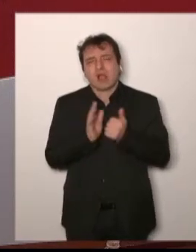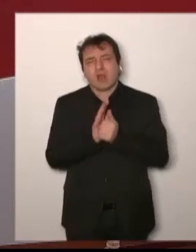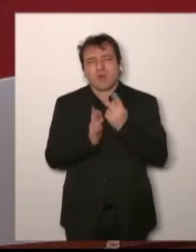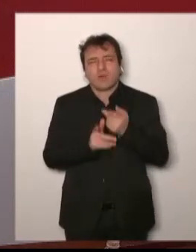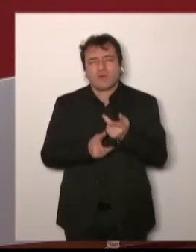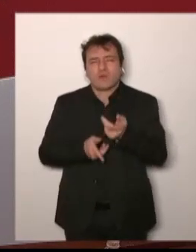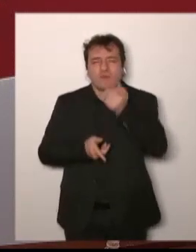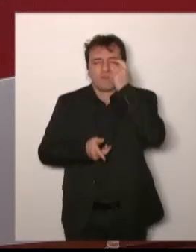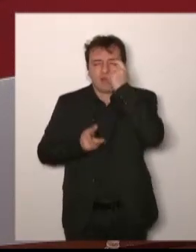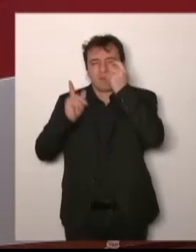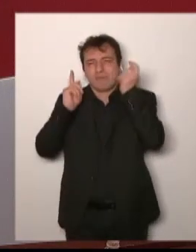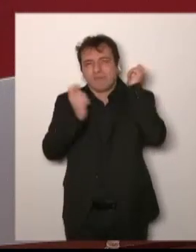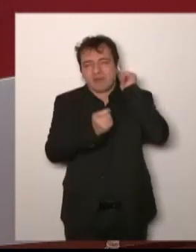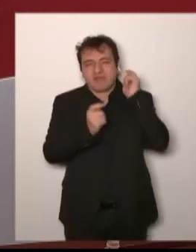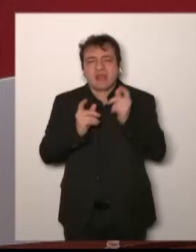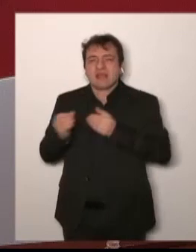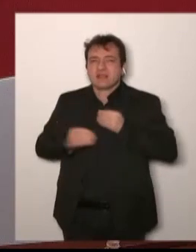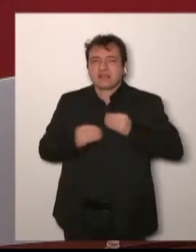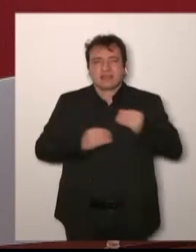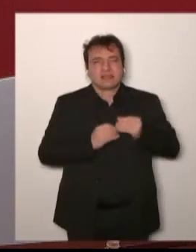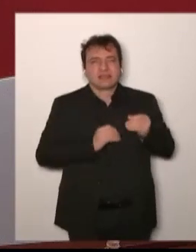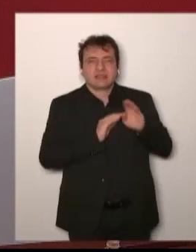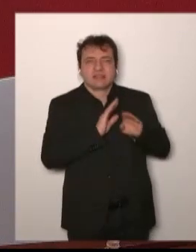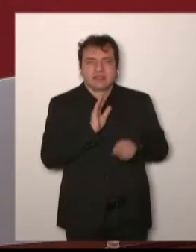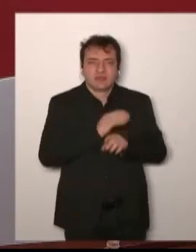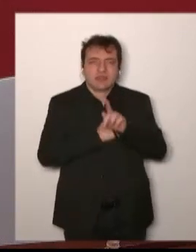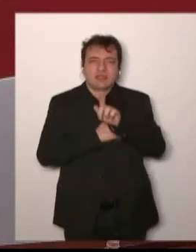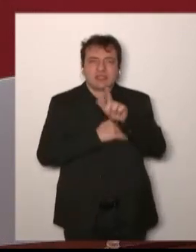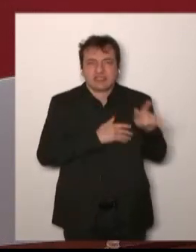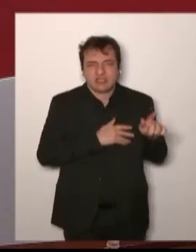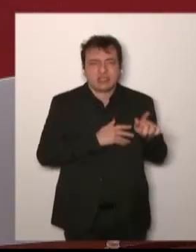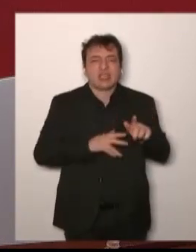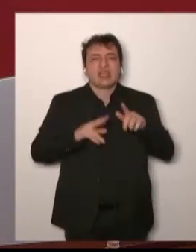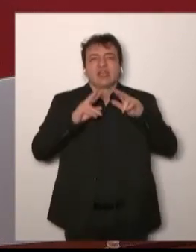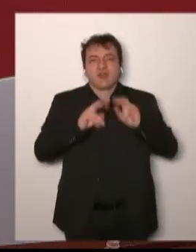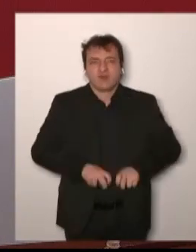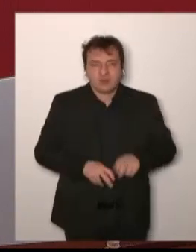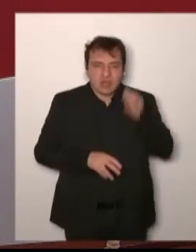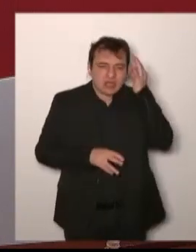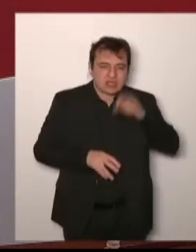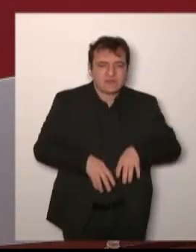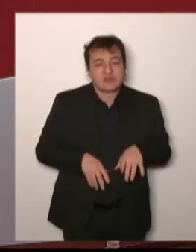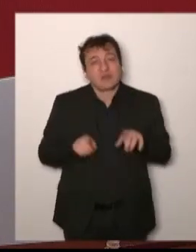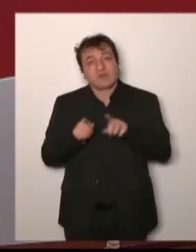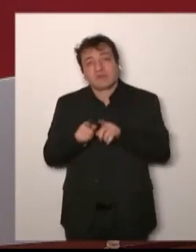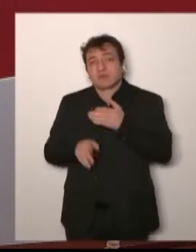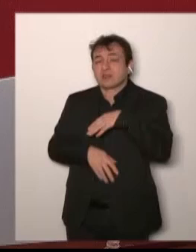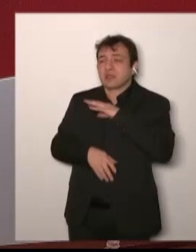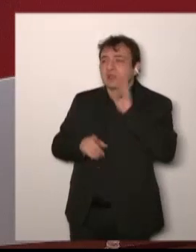Générale of Research and Innovation, European Commission, but also as Mission Manager for Cancer.